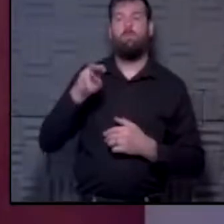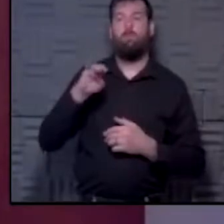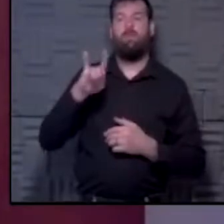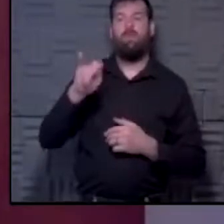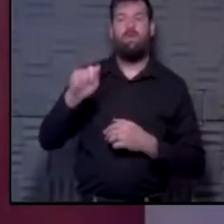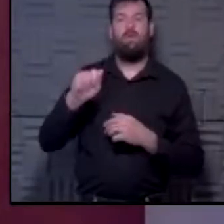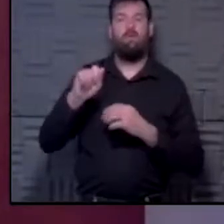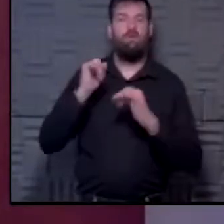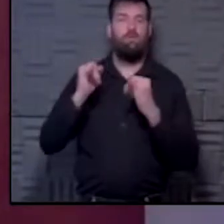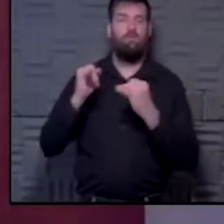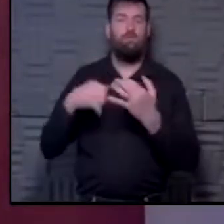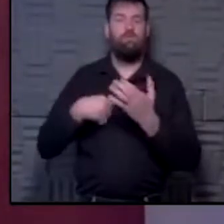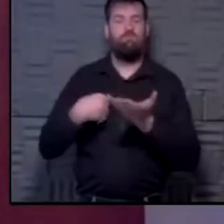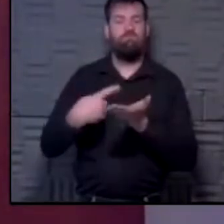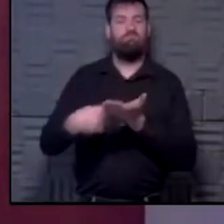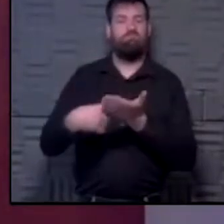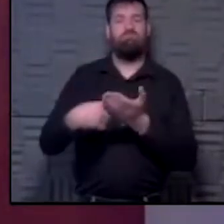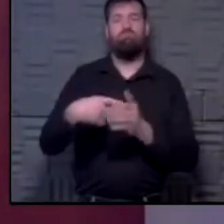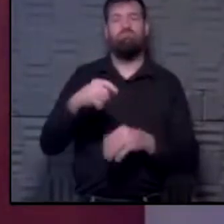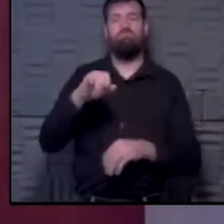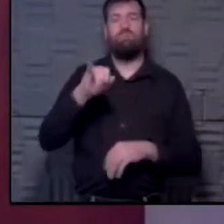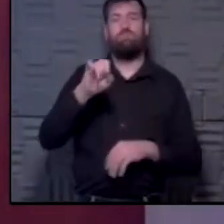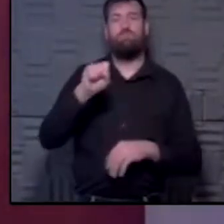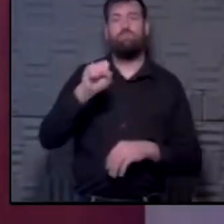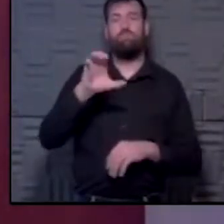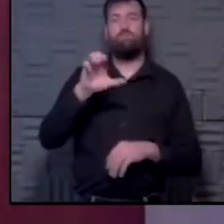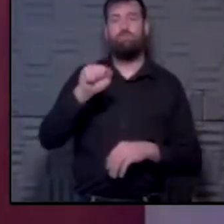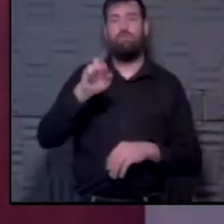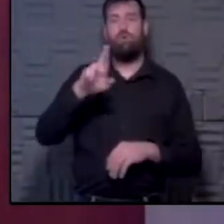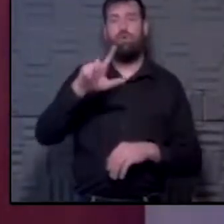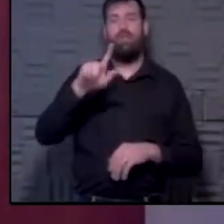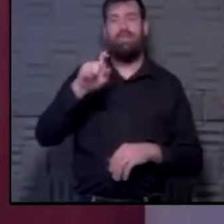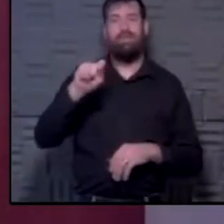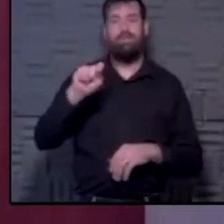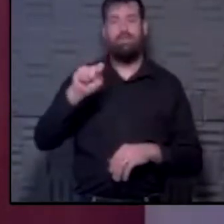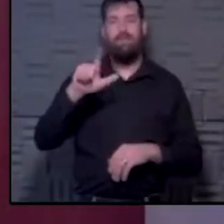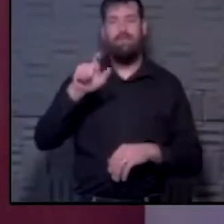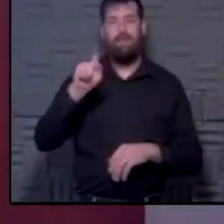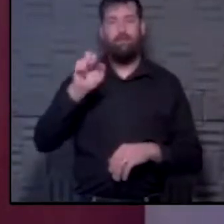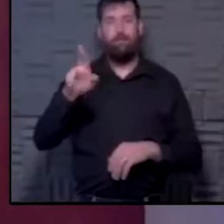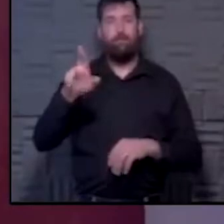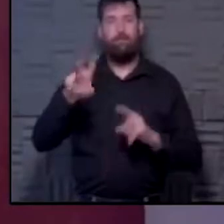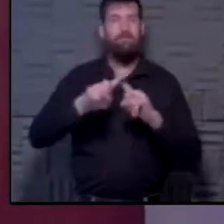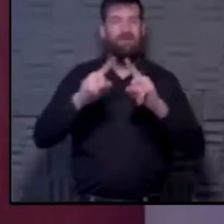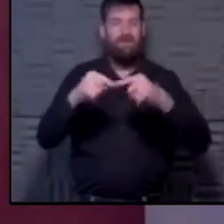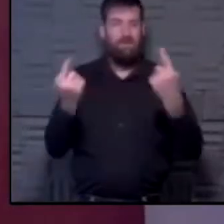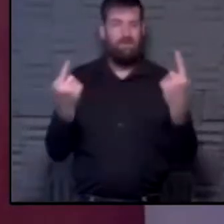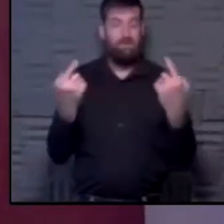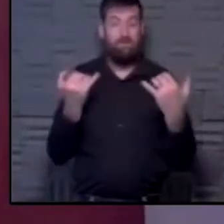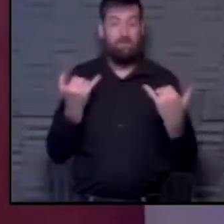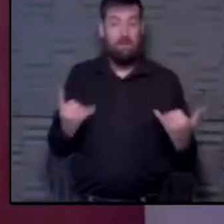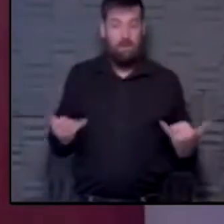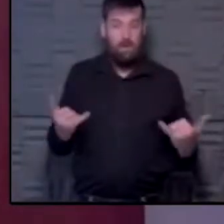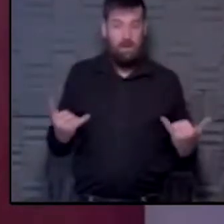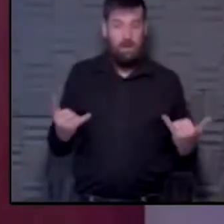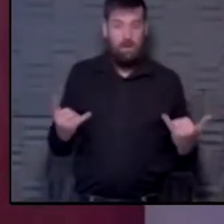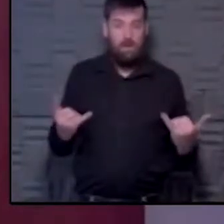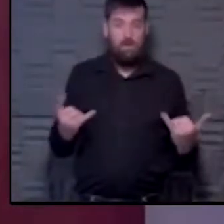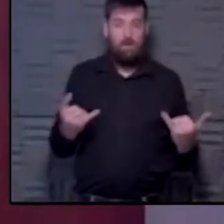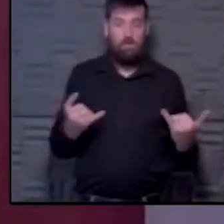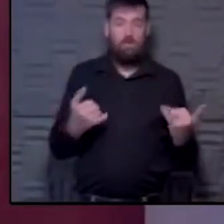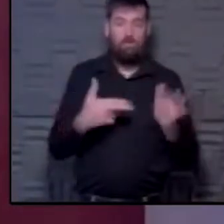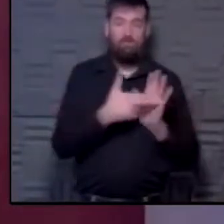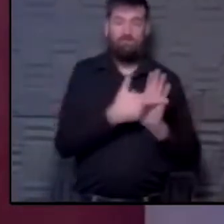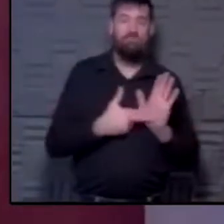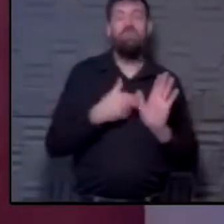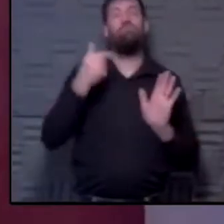the analogy of the Scarlet Letter, but in reverse. So now you have the Scarlet Letter that says, or maybe